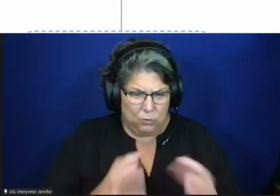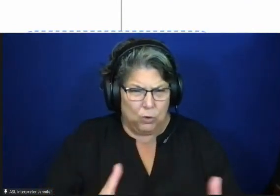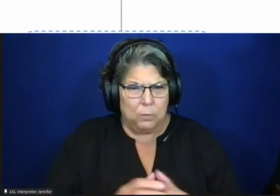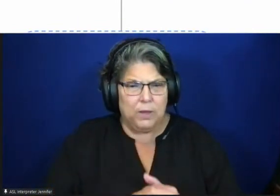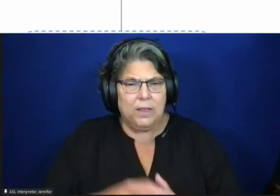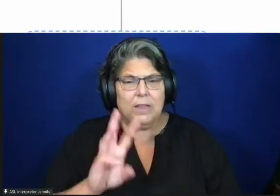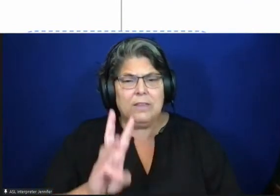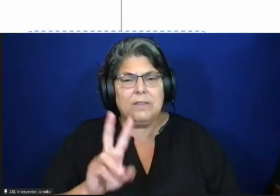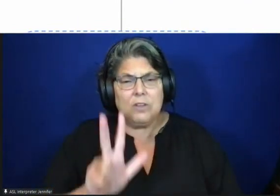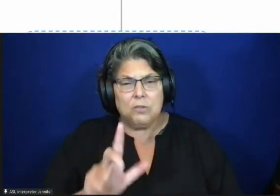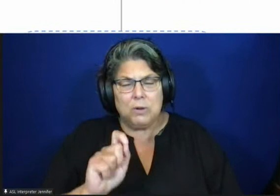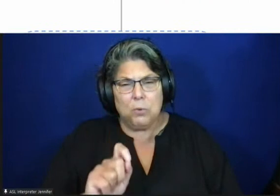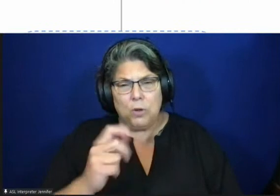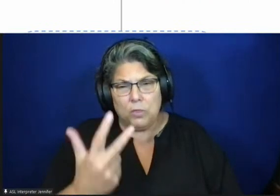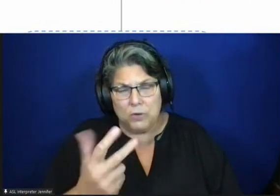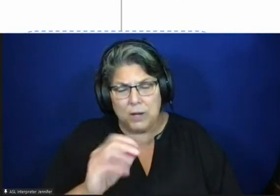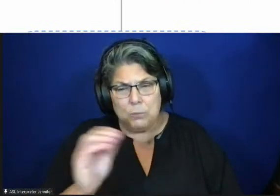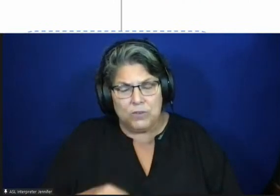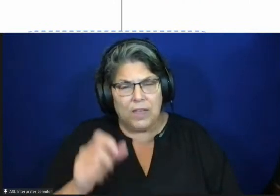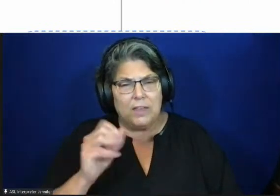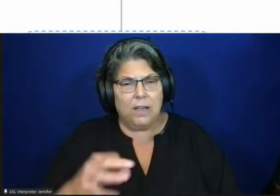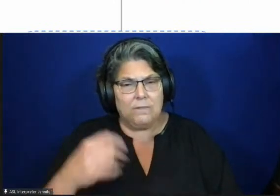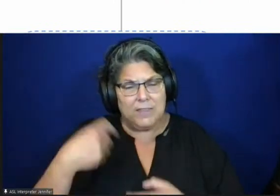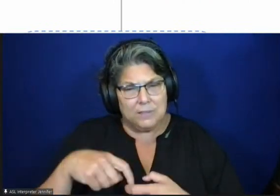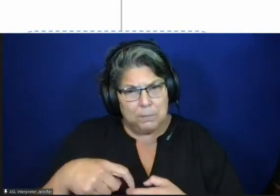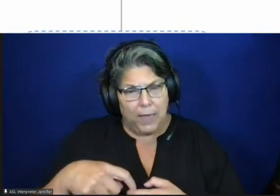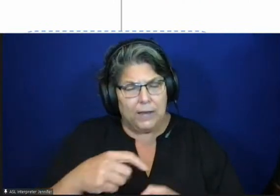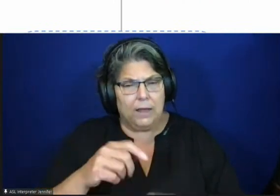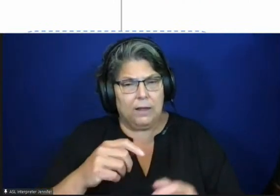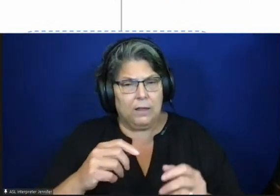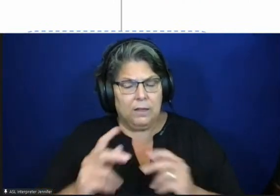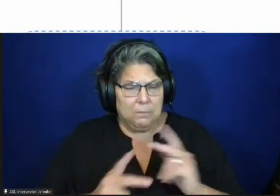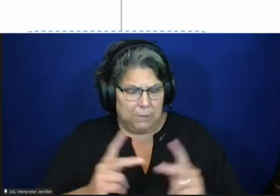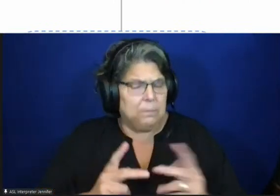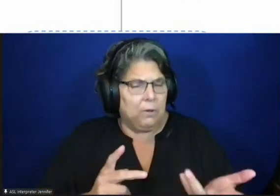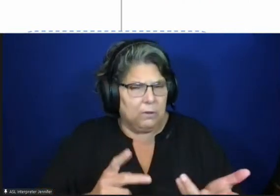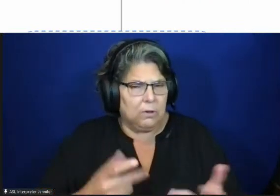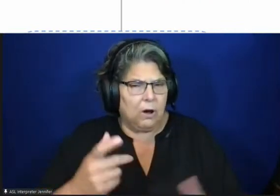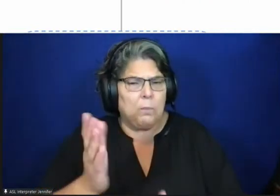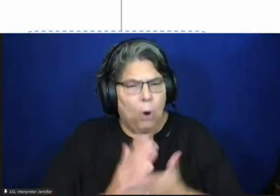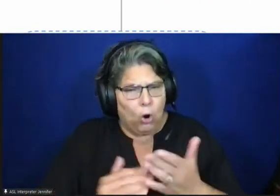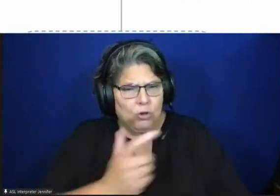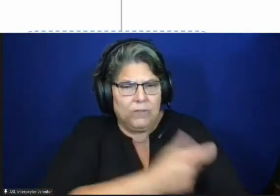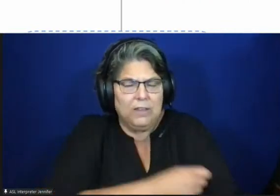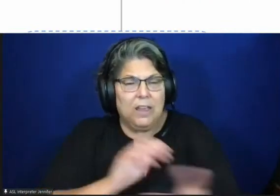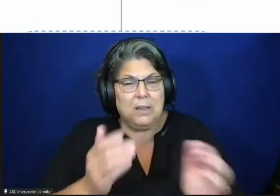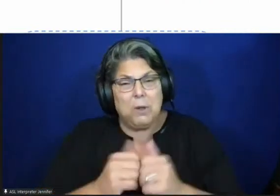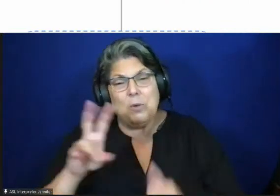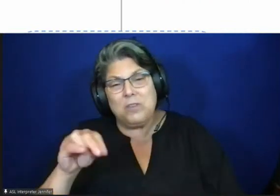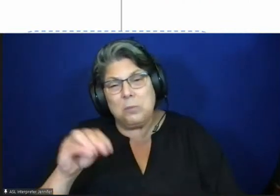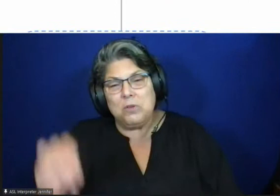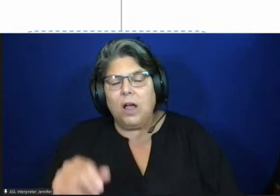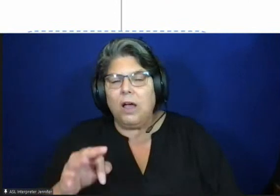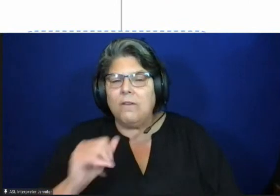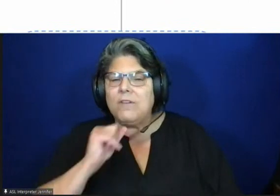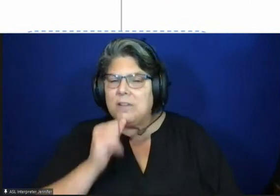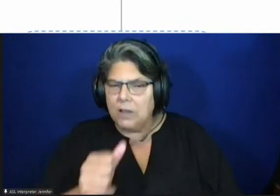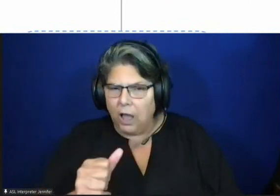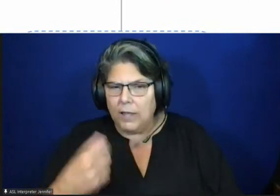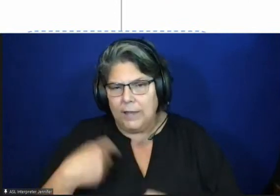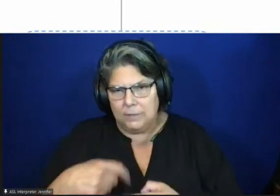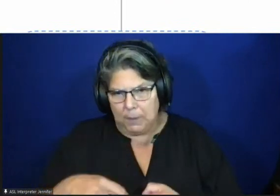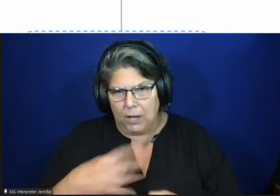63.3% of Hispanic residents are at least partially vaccinated, compared to 70% of non-Hispanic